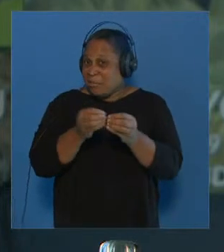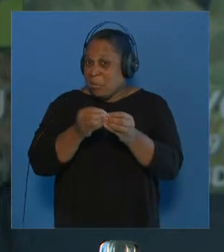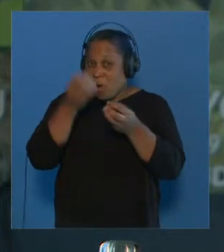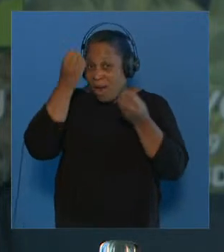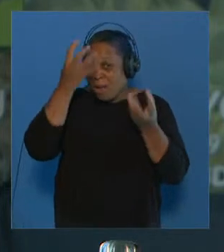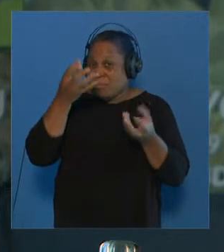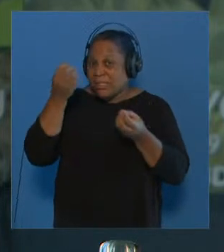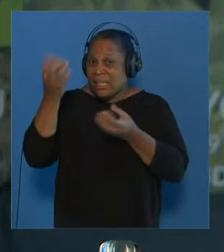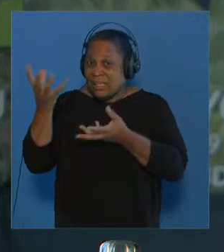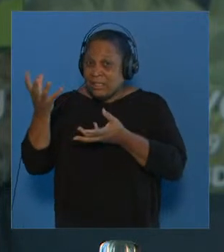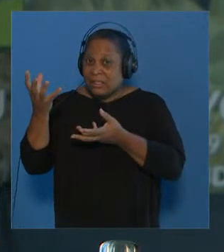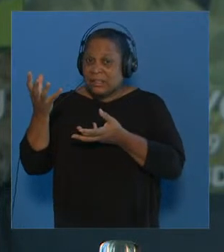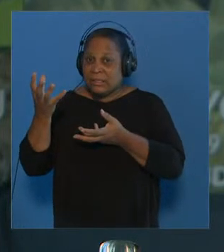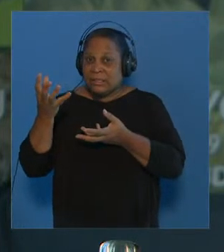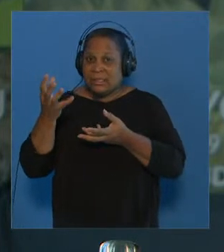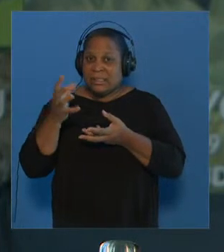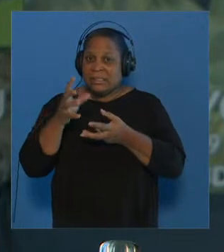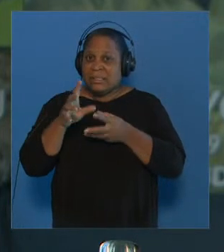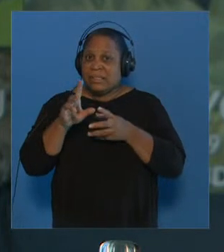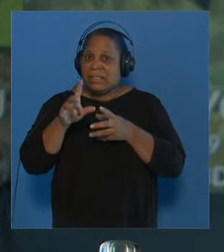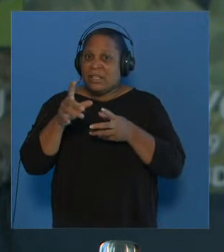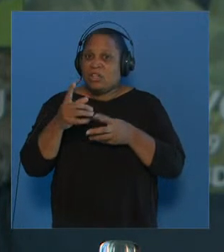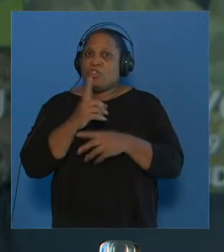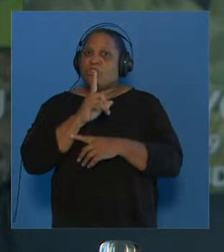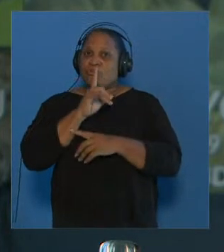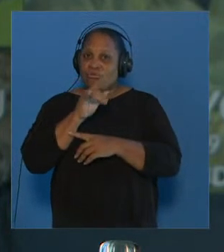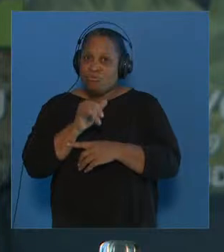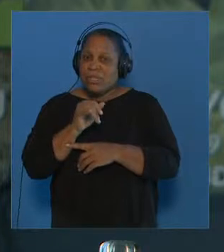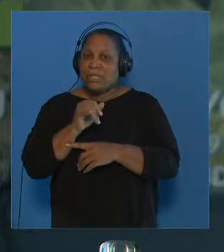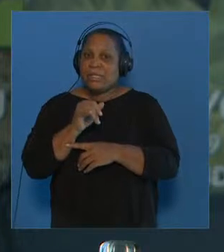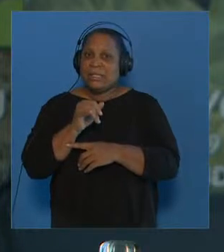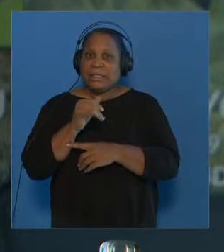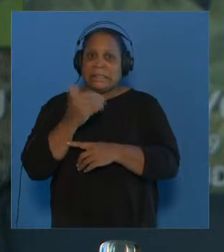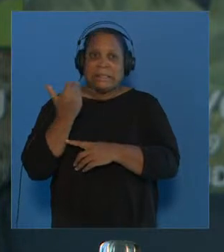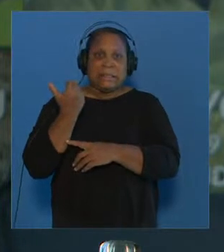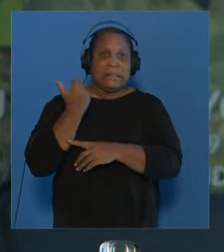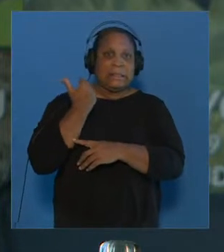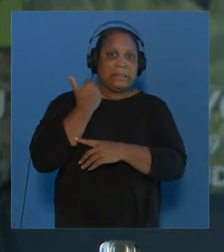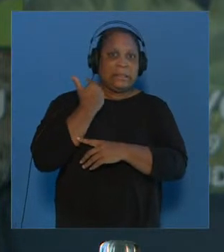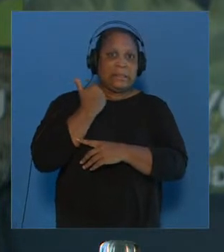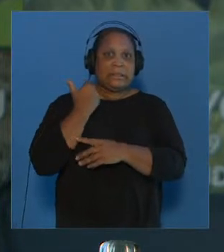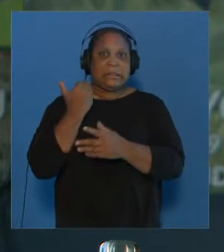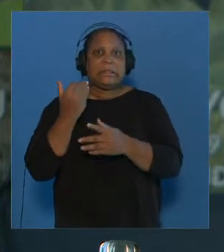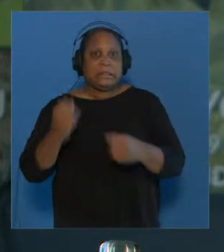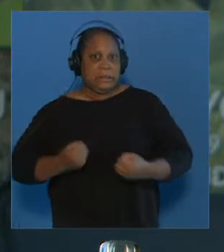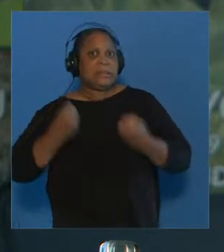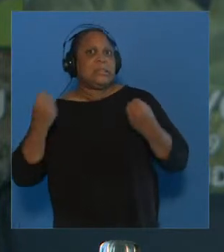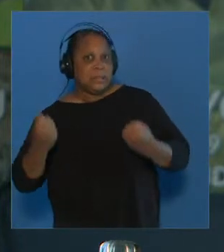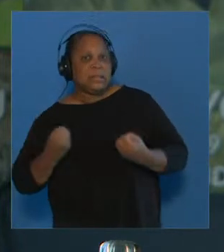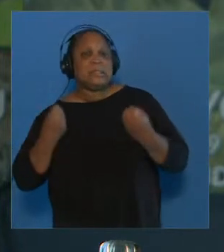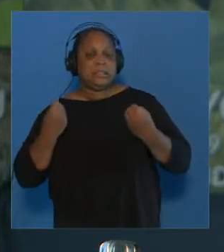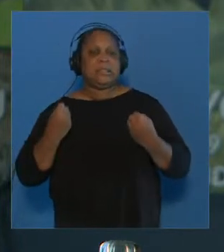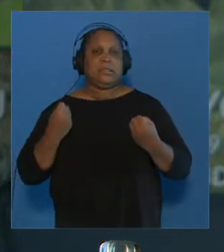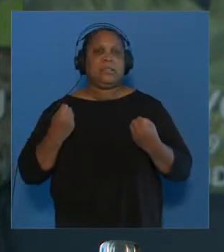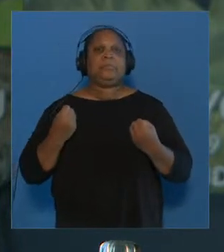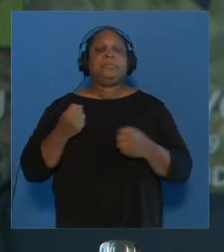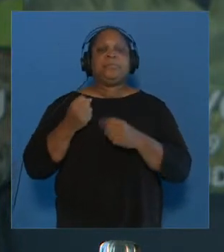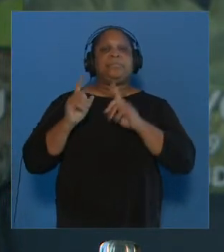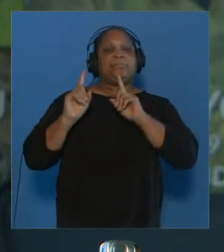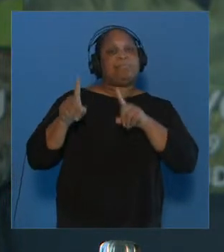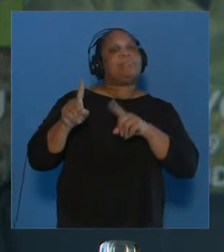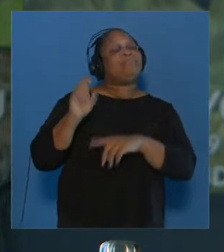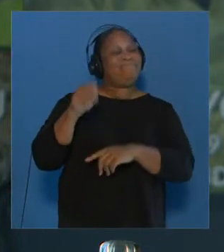because they are their questions are they're extremely finding it very difficult to survive? Right, and I appreciate the concerns,